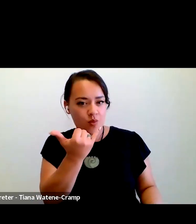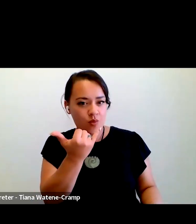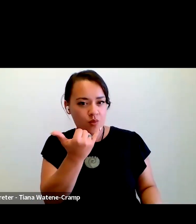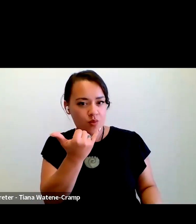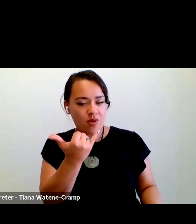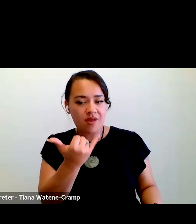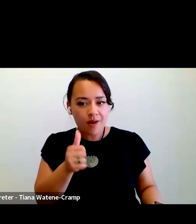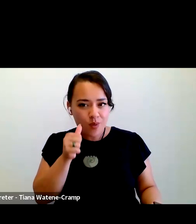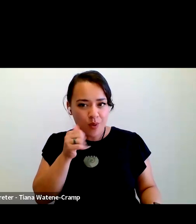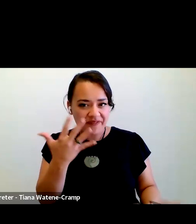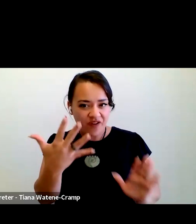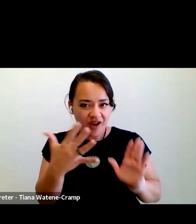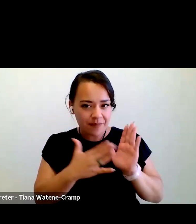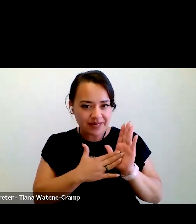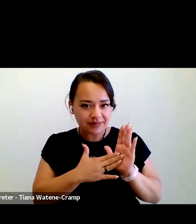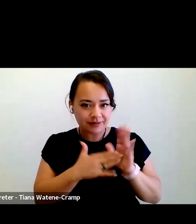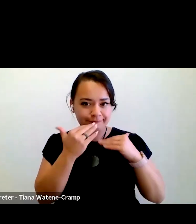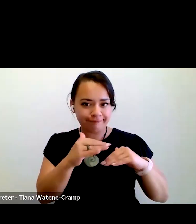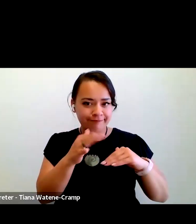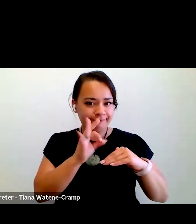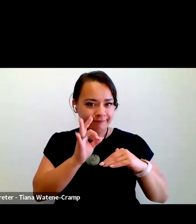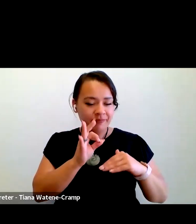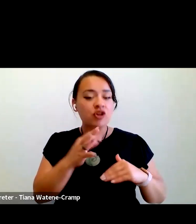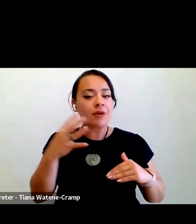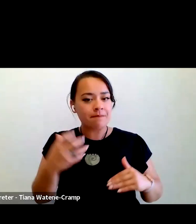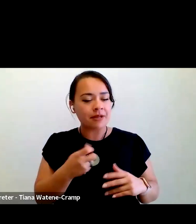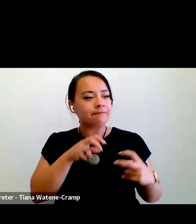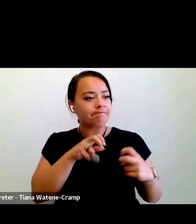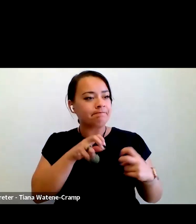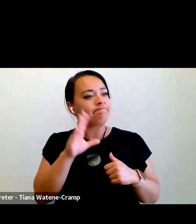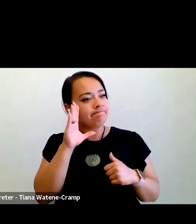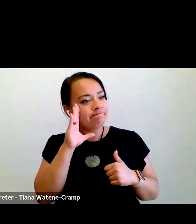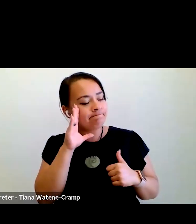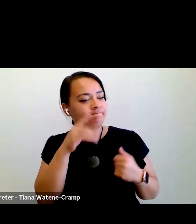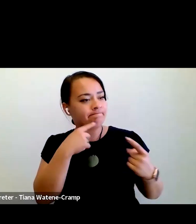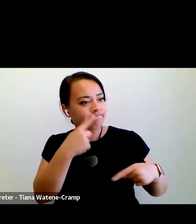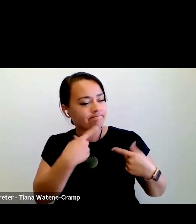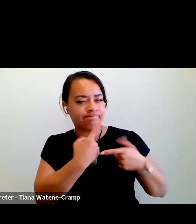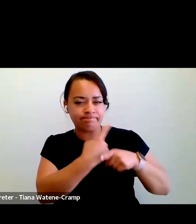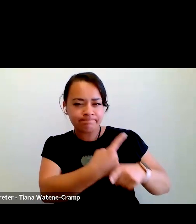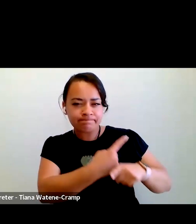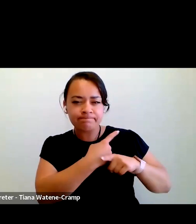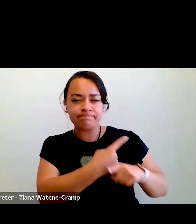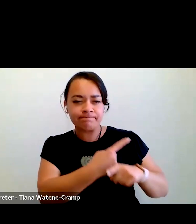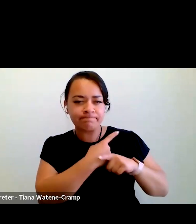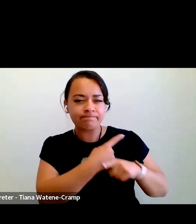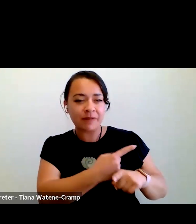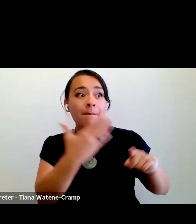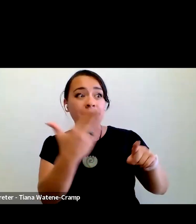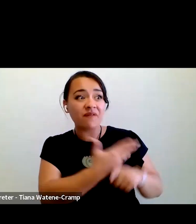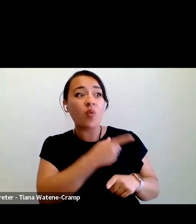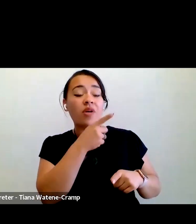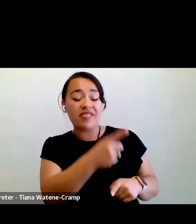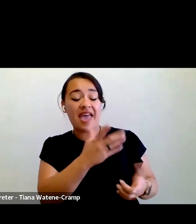5-minute conversation. You've got to settle in, and you've got to talk to that elder about everything else that's going on in their life before they're willing to actually give you their time